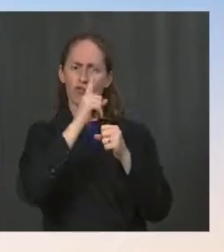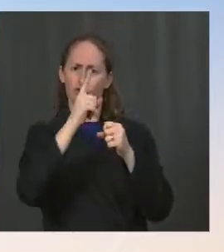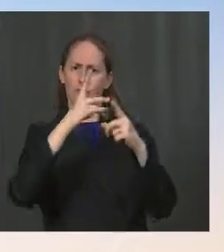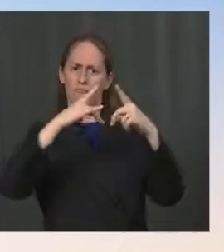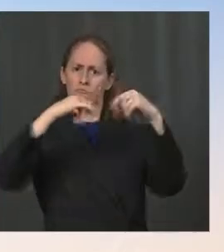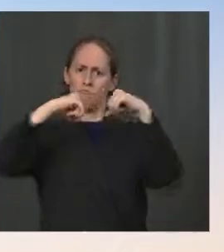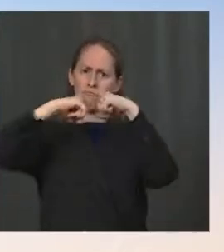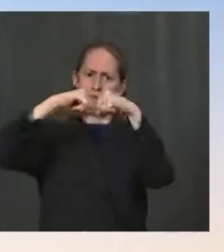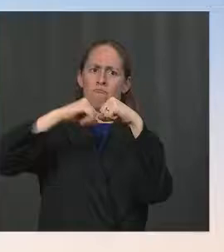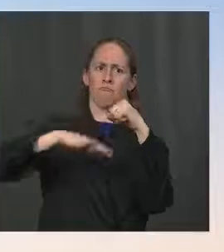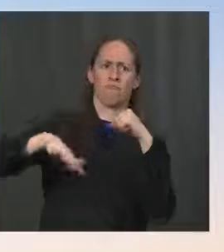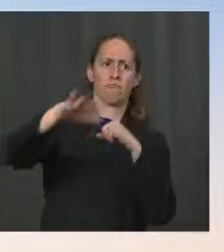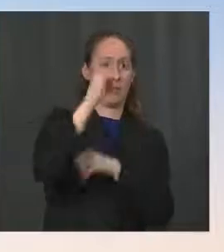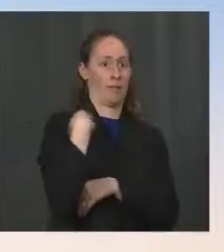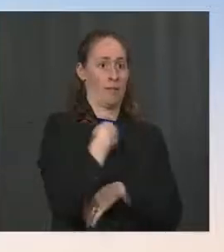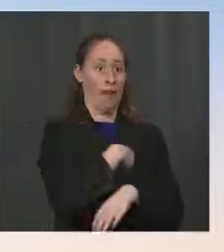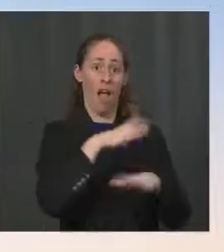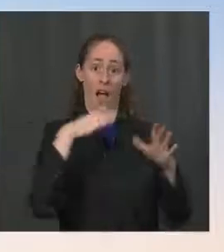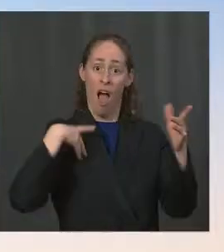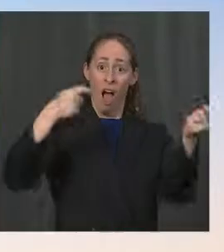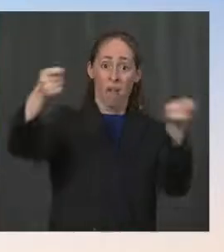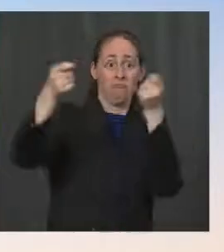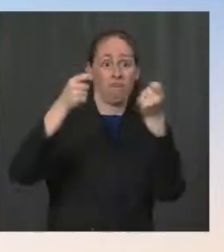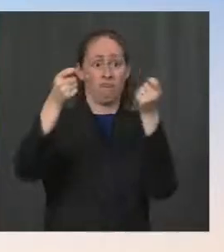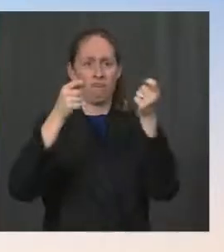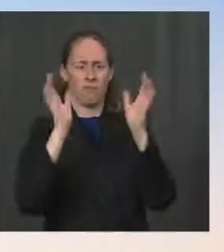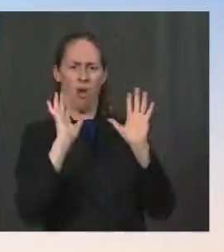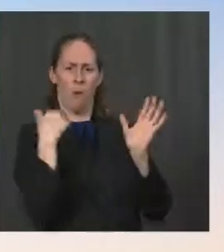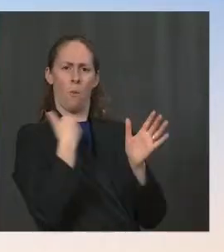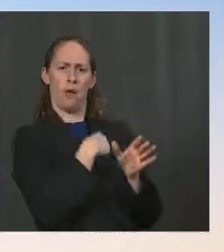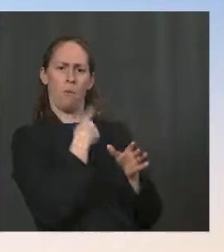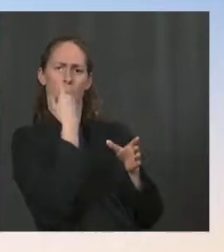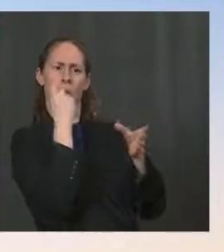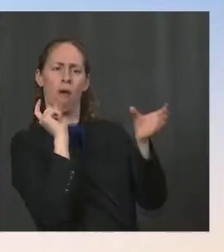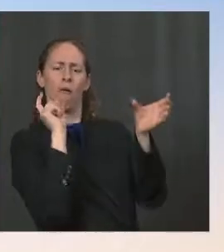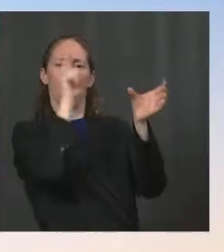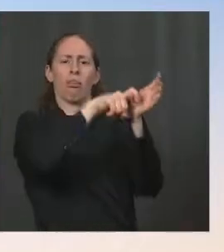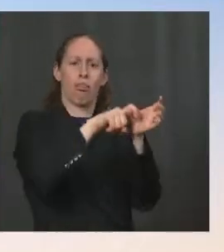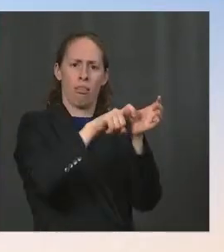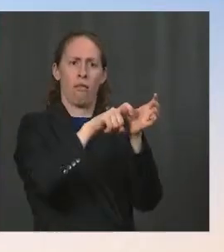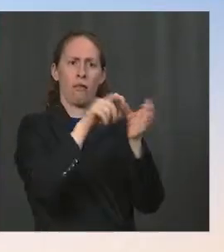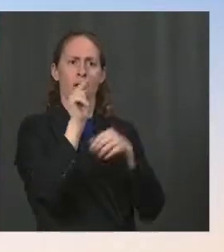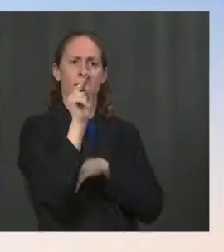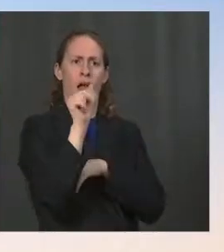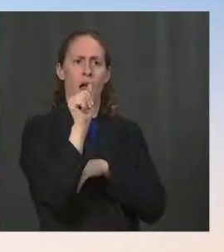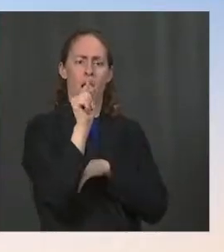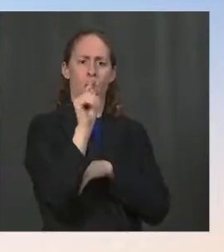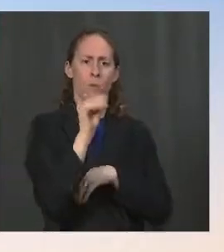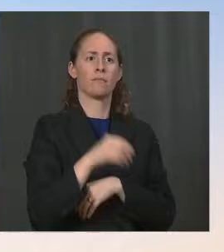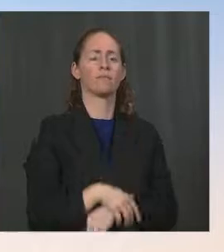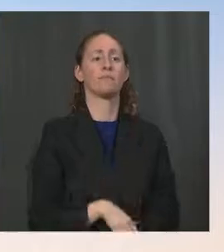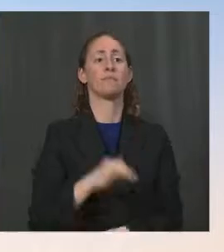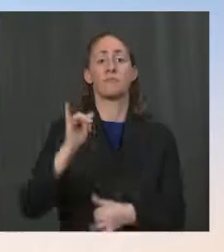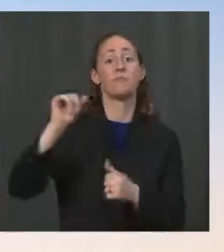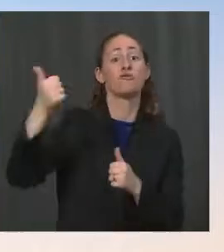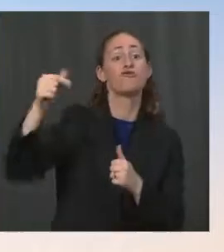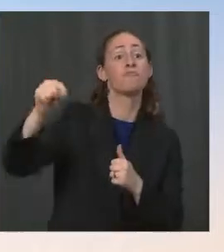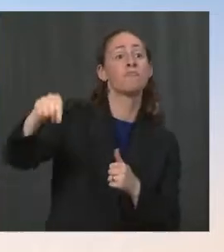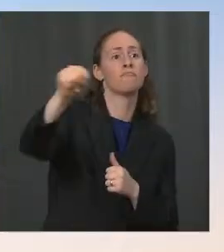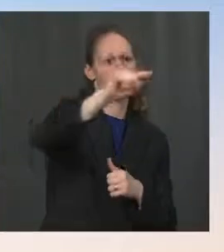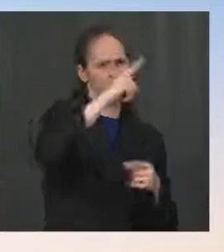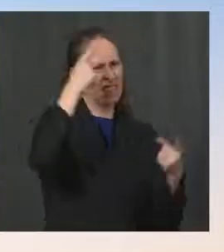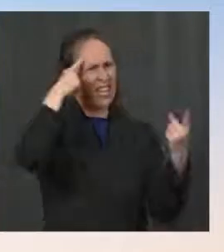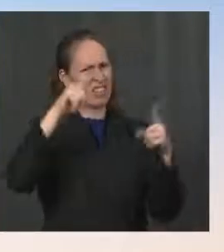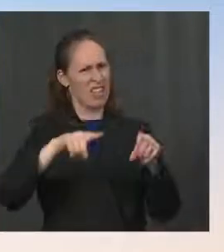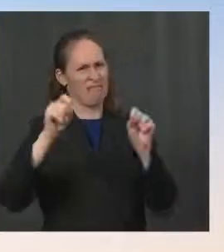right? And we reaffirmed, and our allies reaffirmed in the June 2021 NATO summit communique, that we support Ukraine's